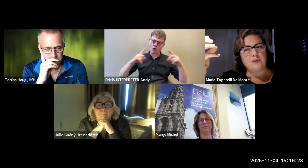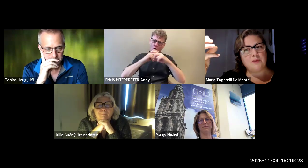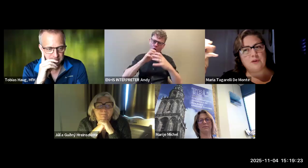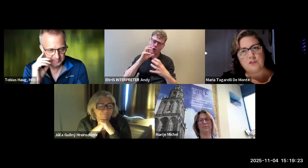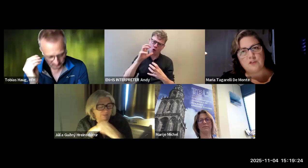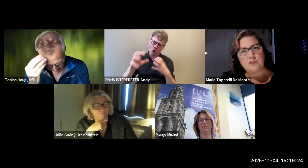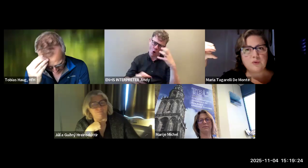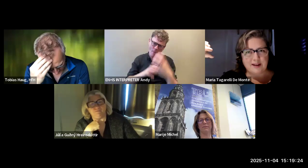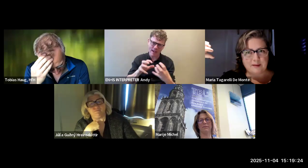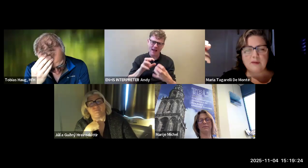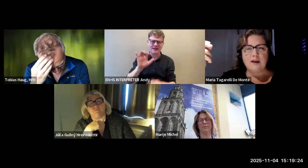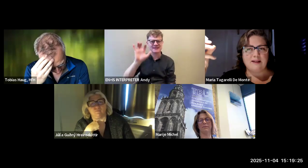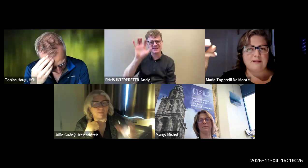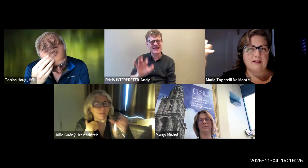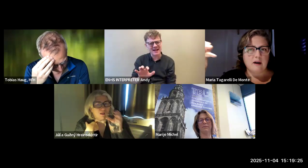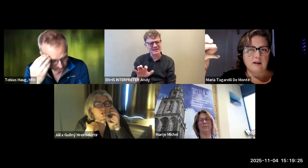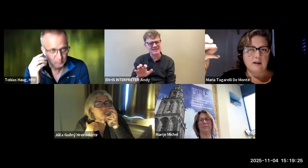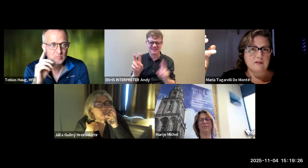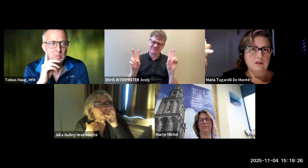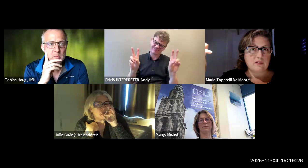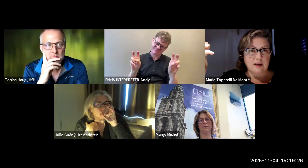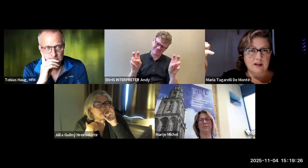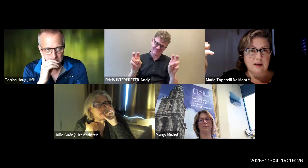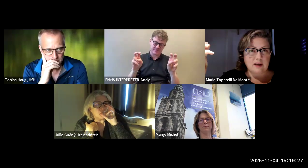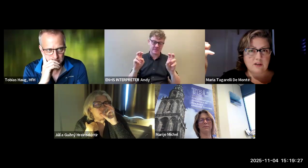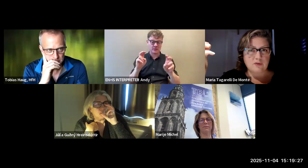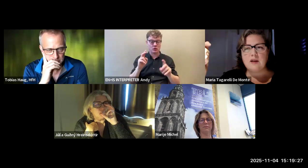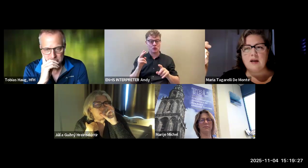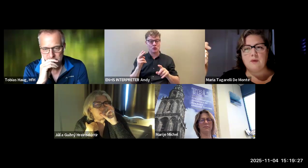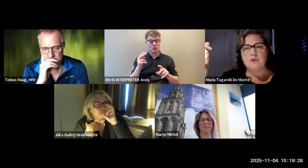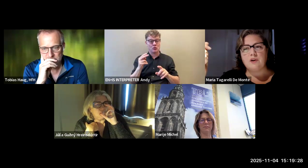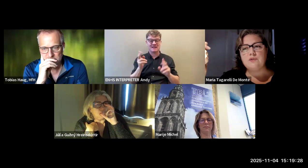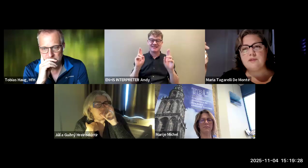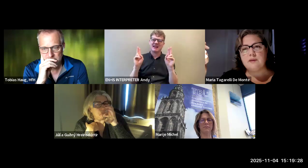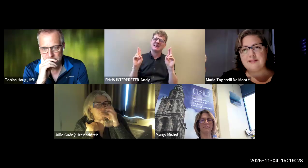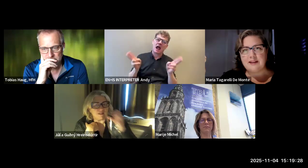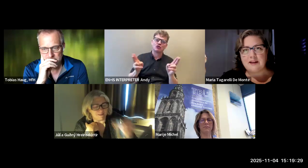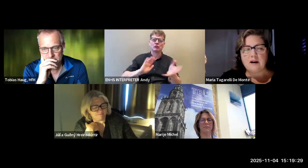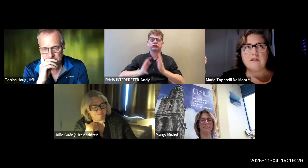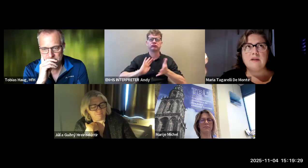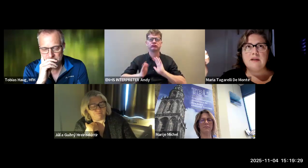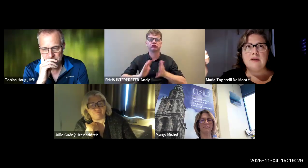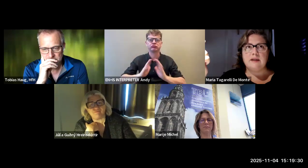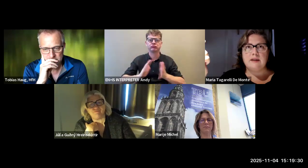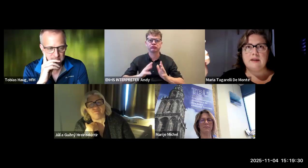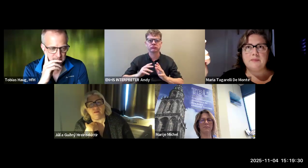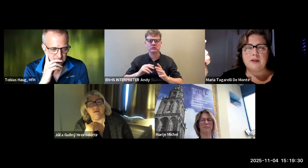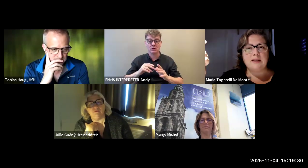I would not use them as they are, at least not the natural videos. I would not use them as they